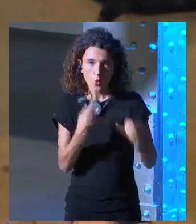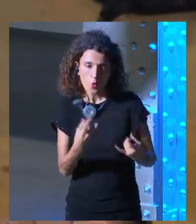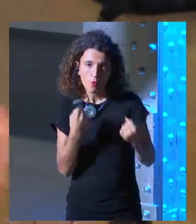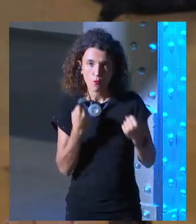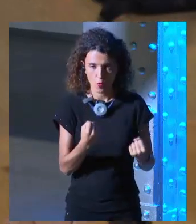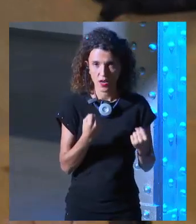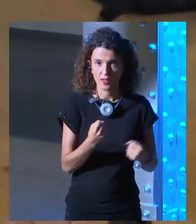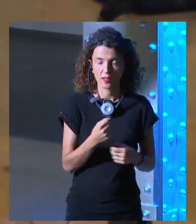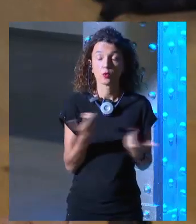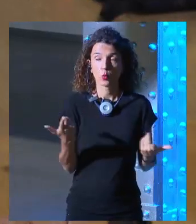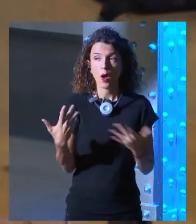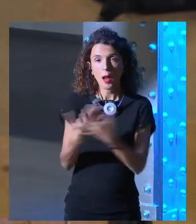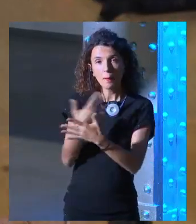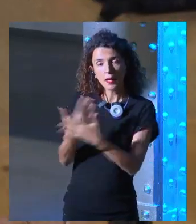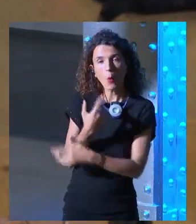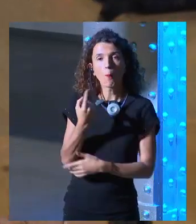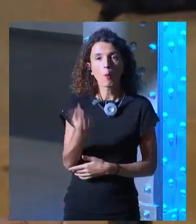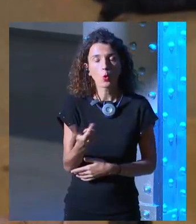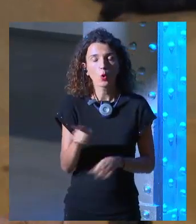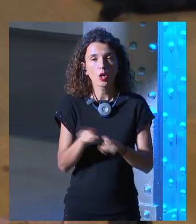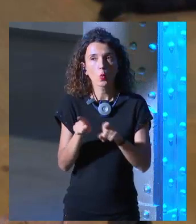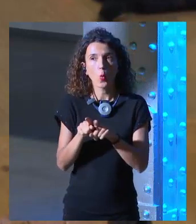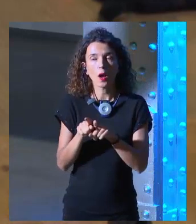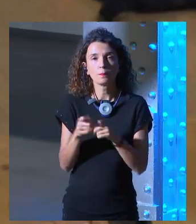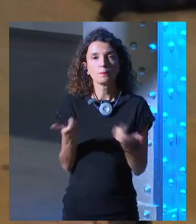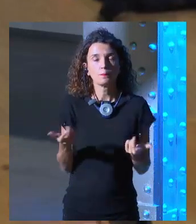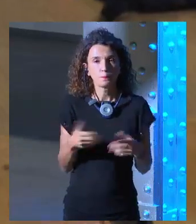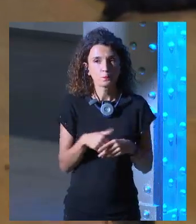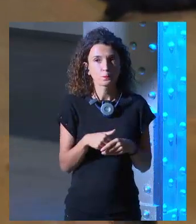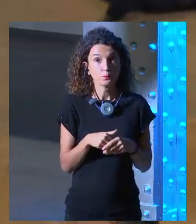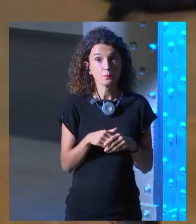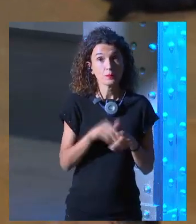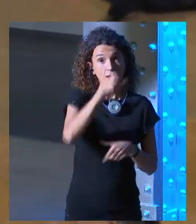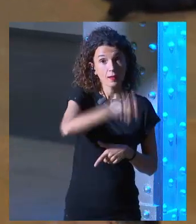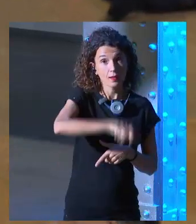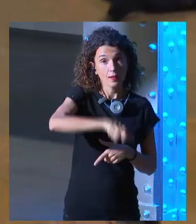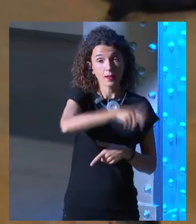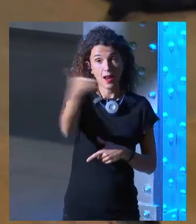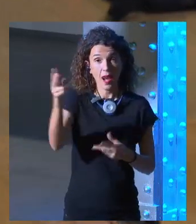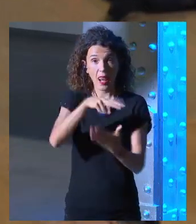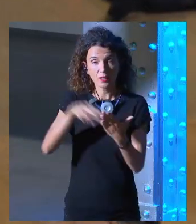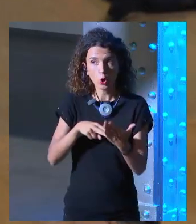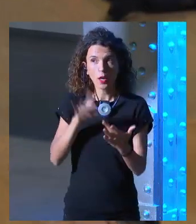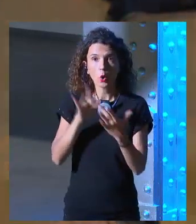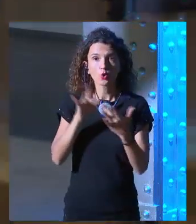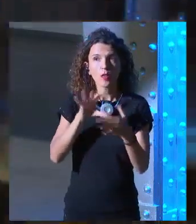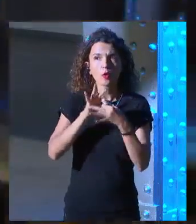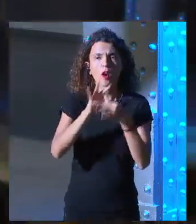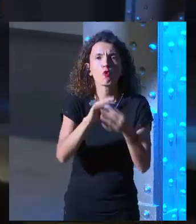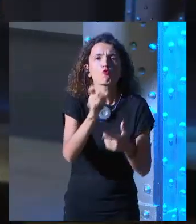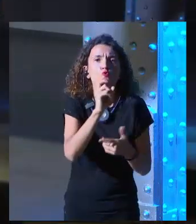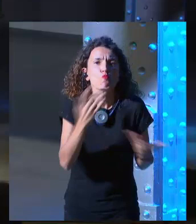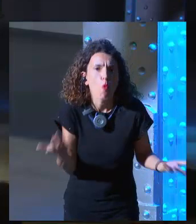to explain to all of us what relationship you establish with your readers. How do you live